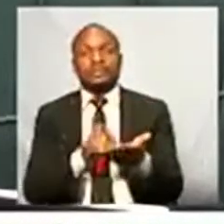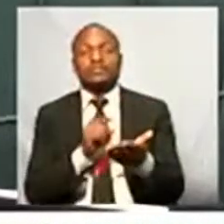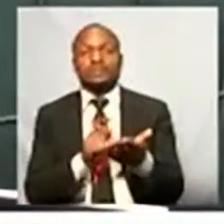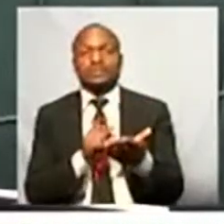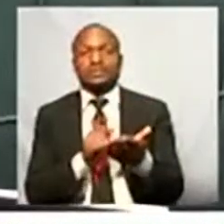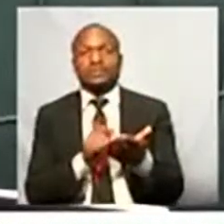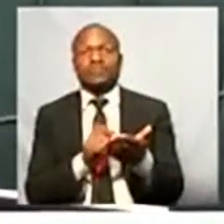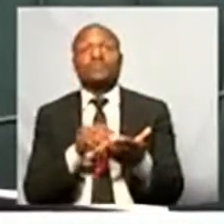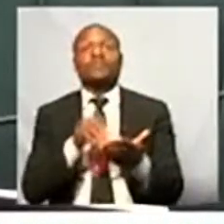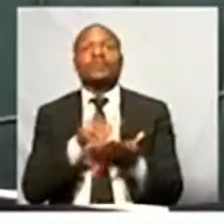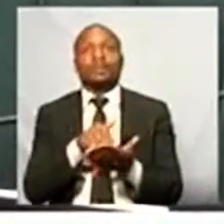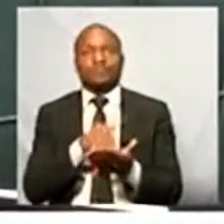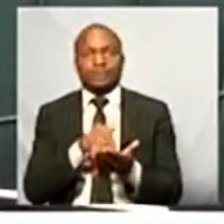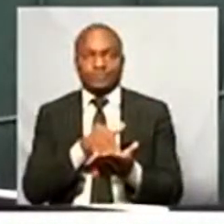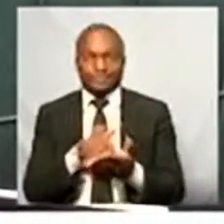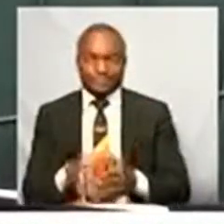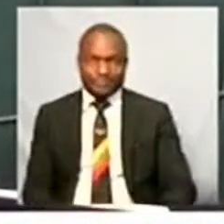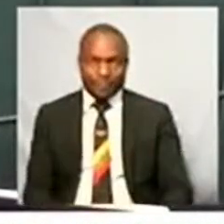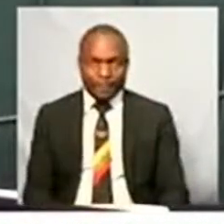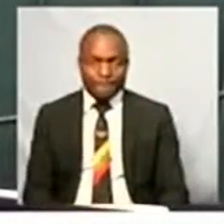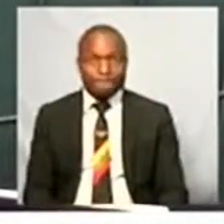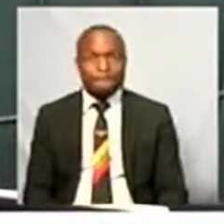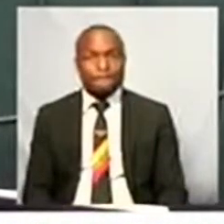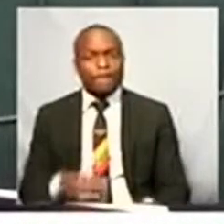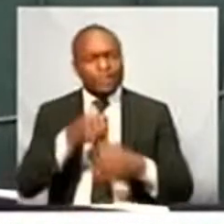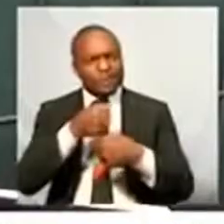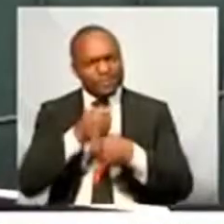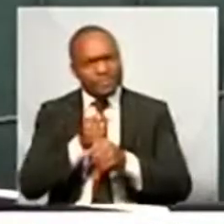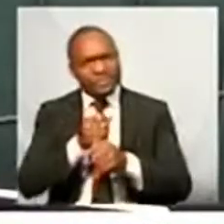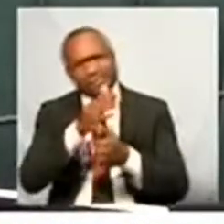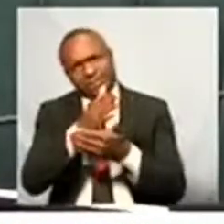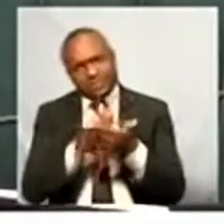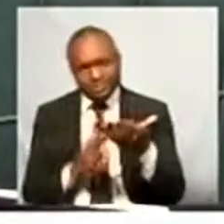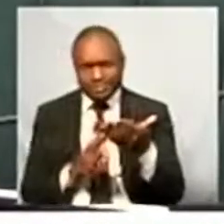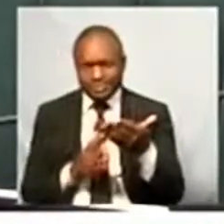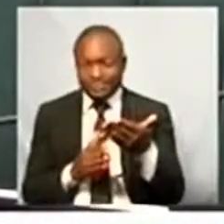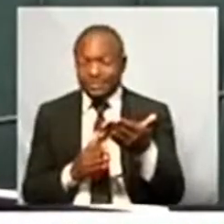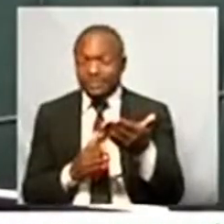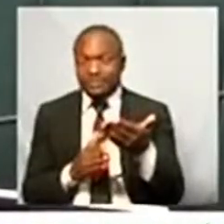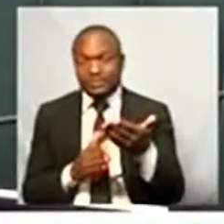Madam Speaker, we have made some deliberate